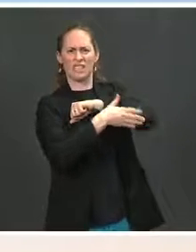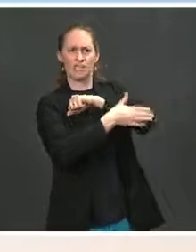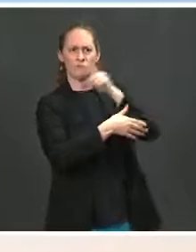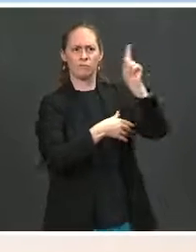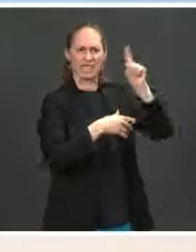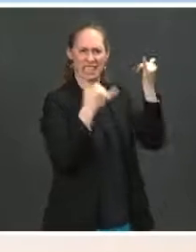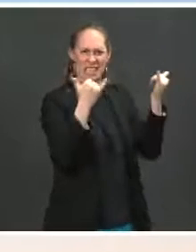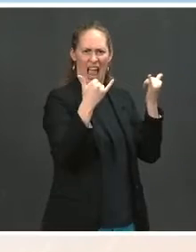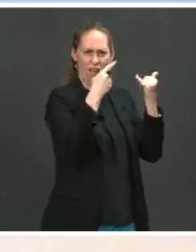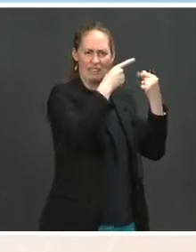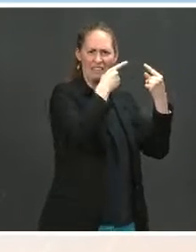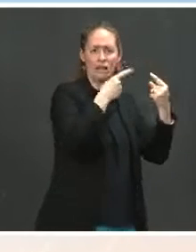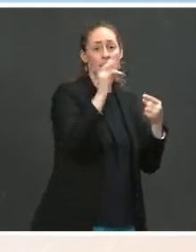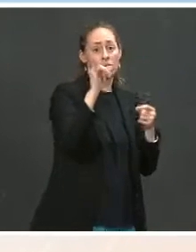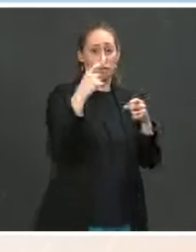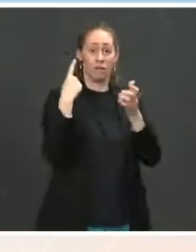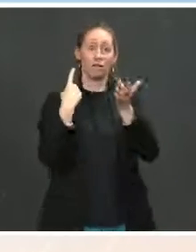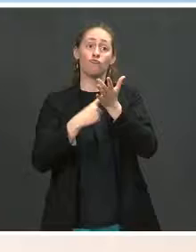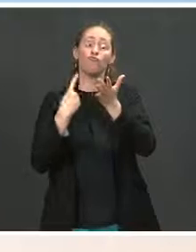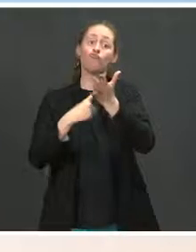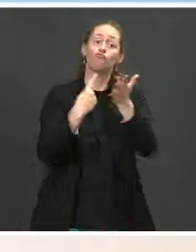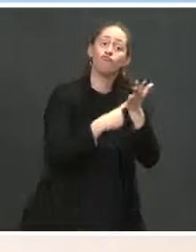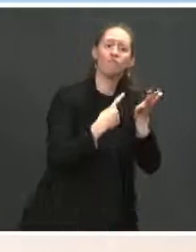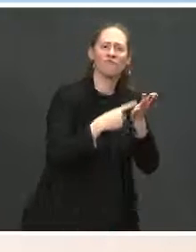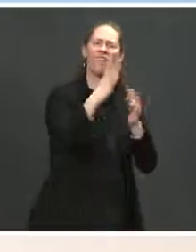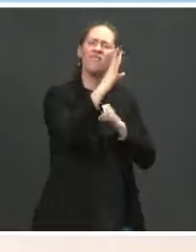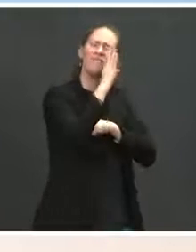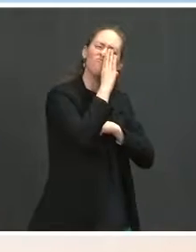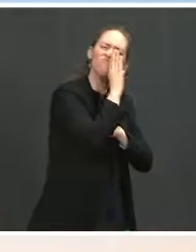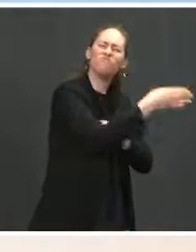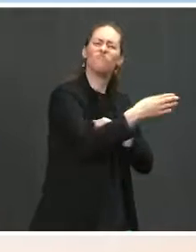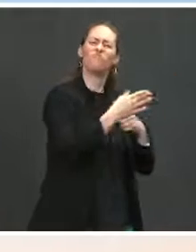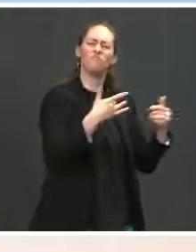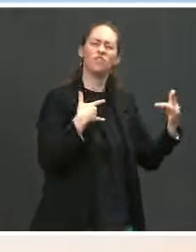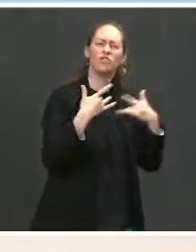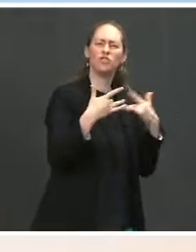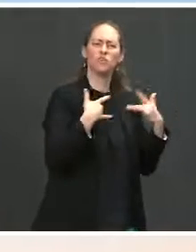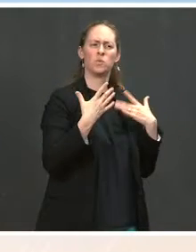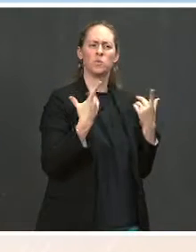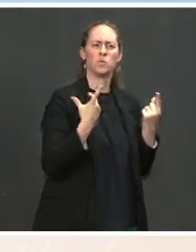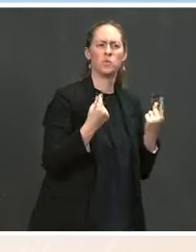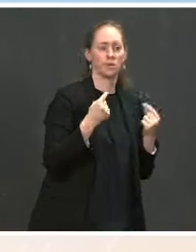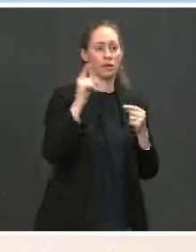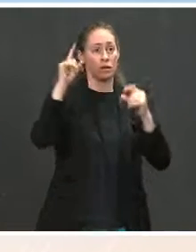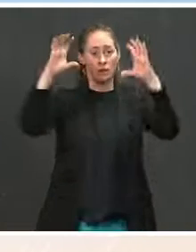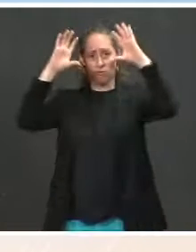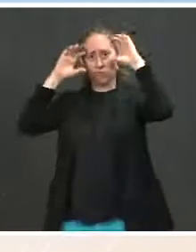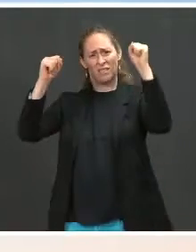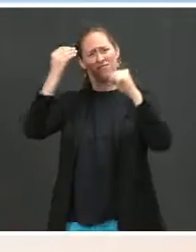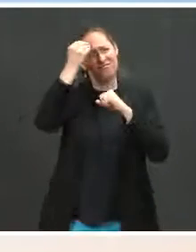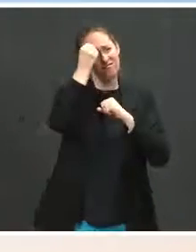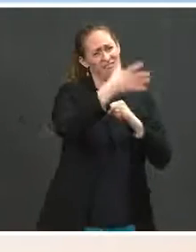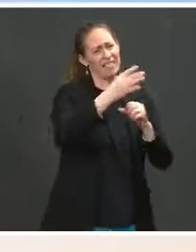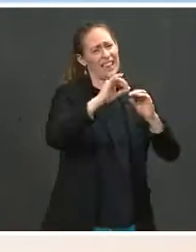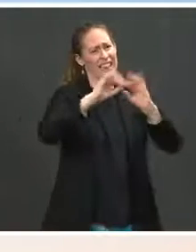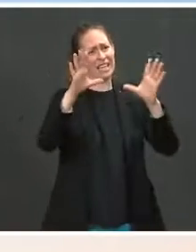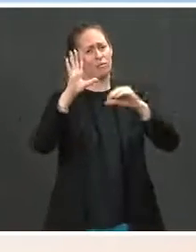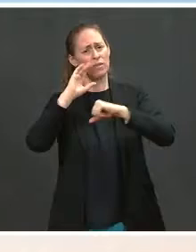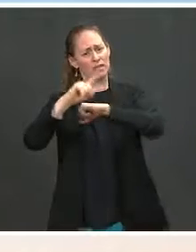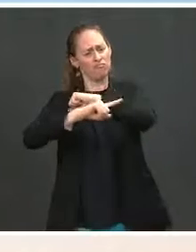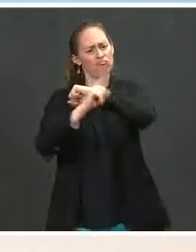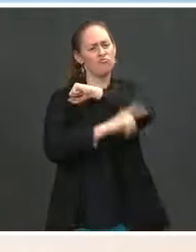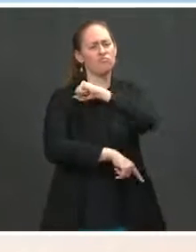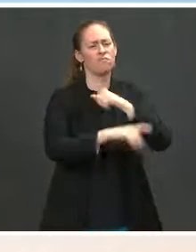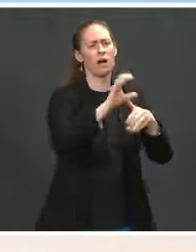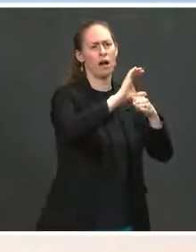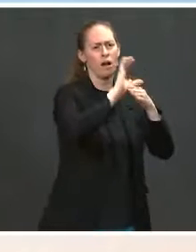difficult discussions. He did not hold back on his concerns, including reiterating that there will be consequences to the actions that were taken. I expect